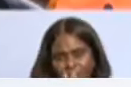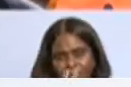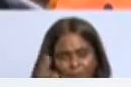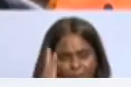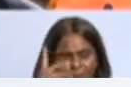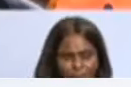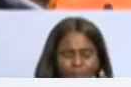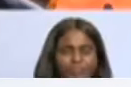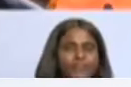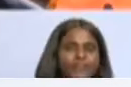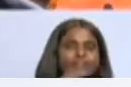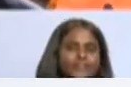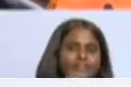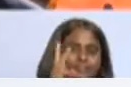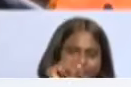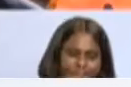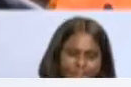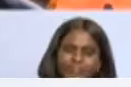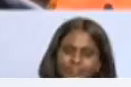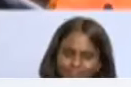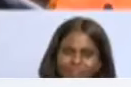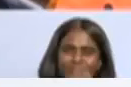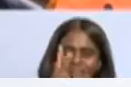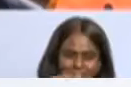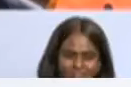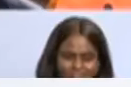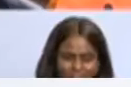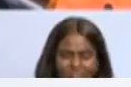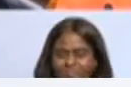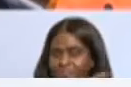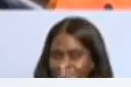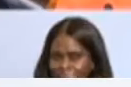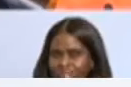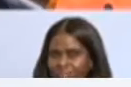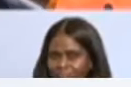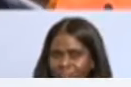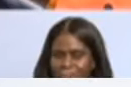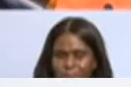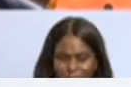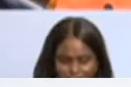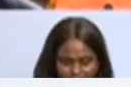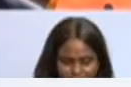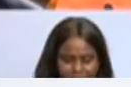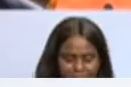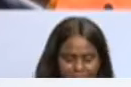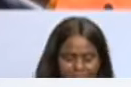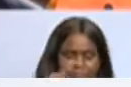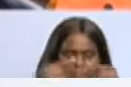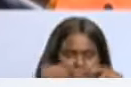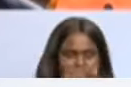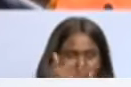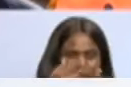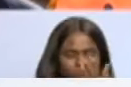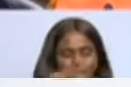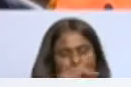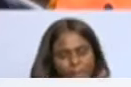worked very hard. We've worked very hard behind the scenes, and we've made progress. The main projects to